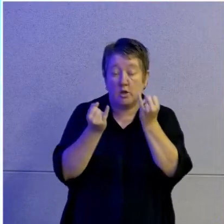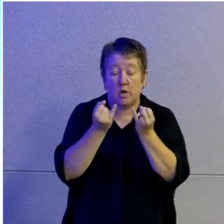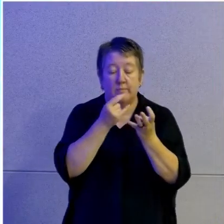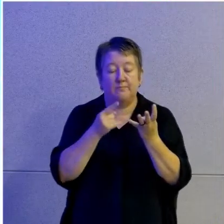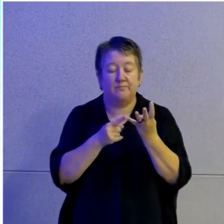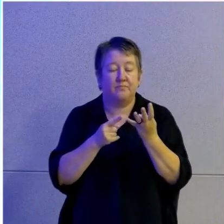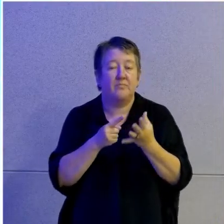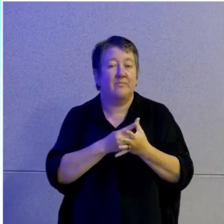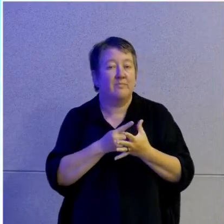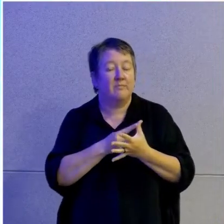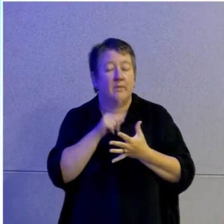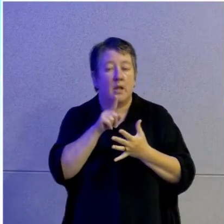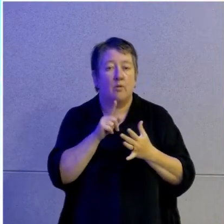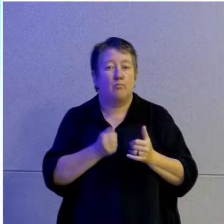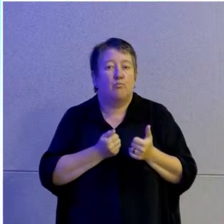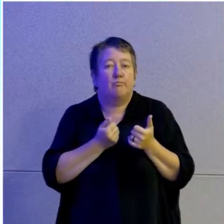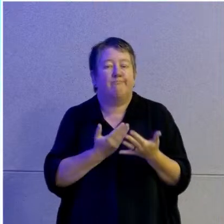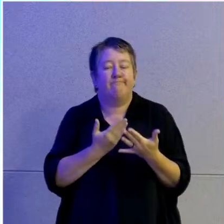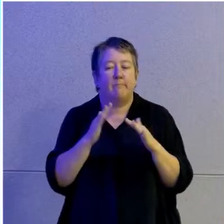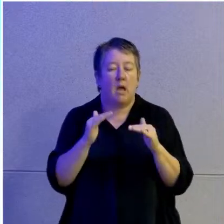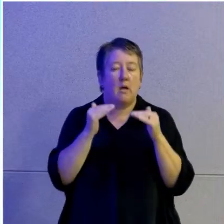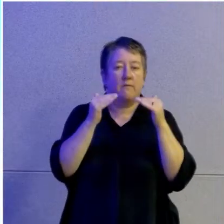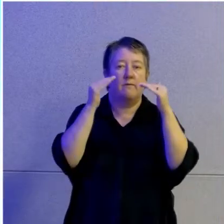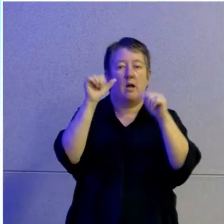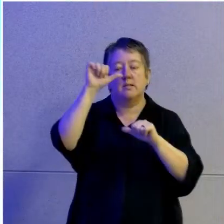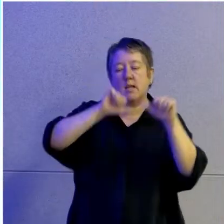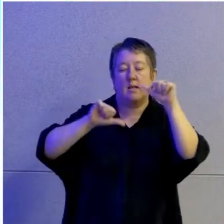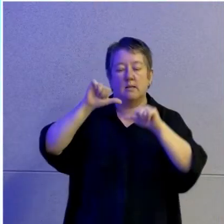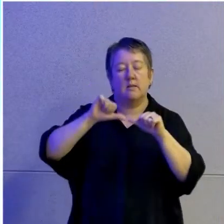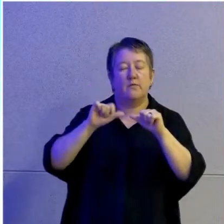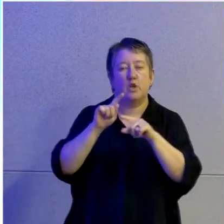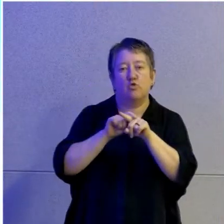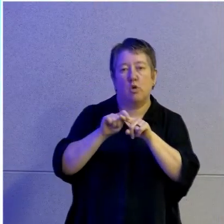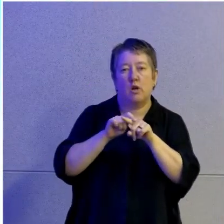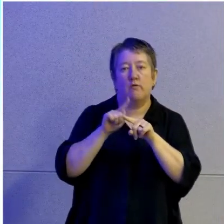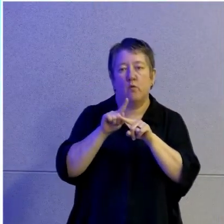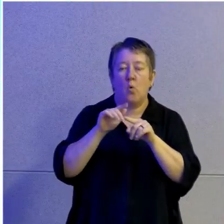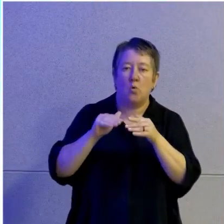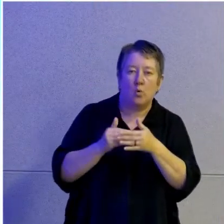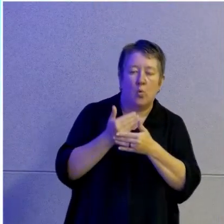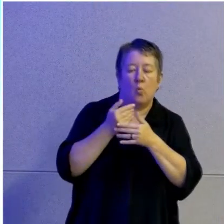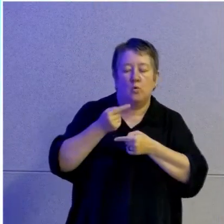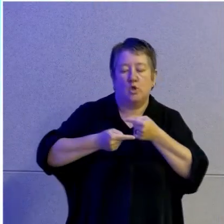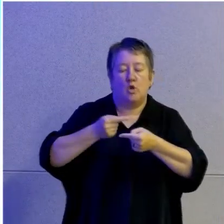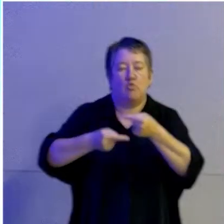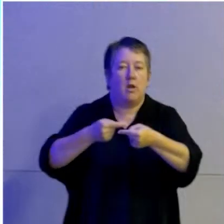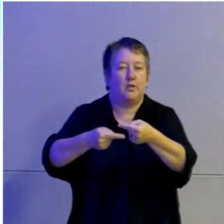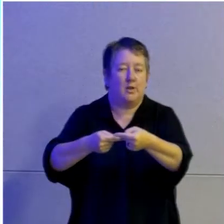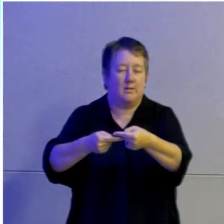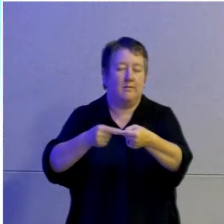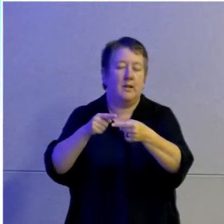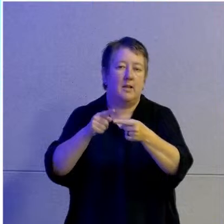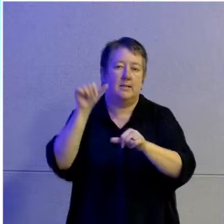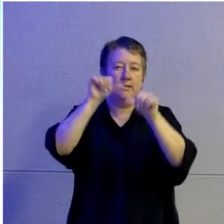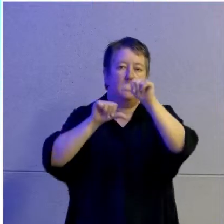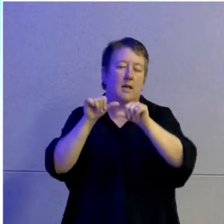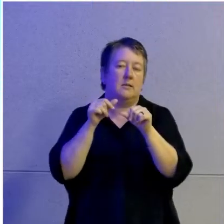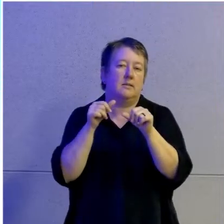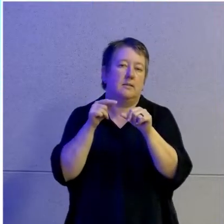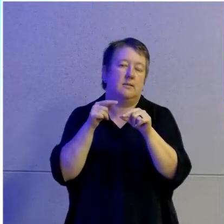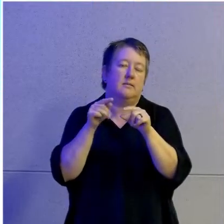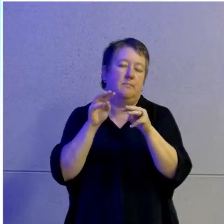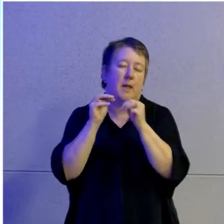providing advanced scientific training for new generation and sciences and science